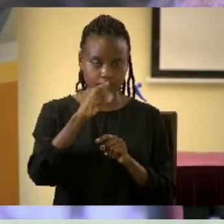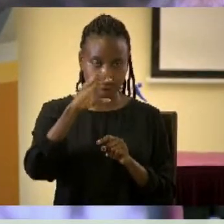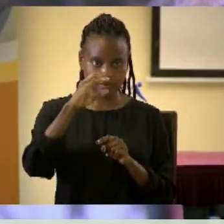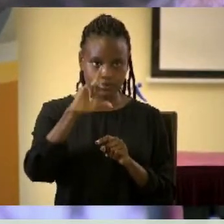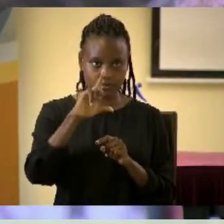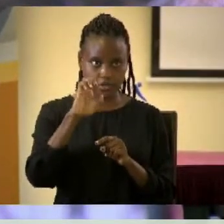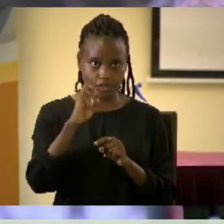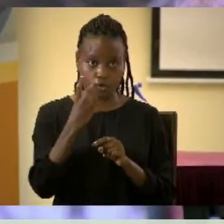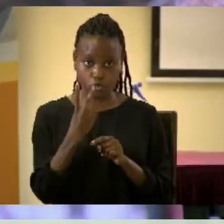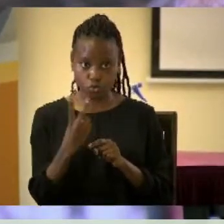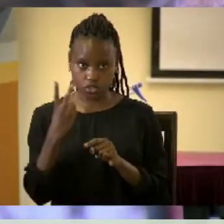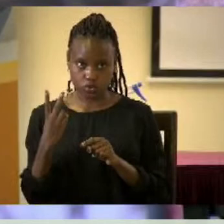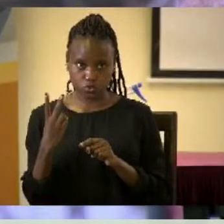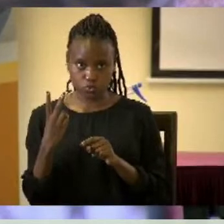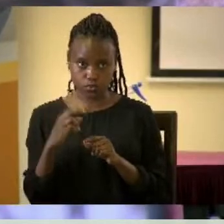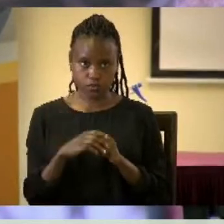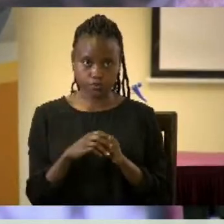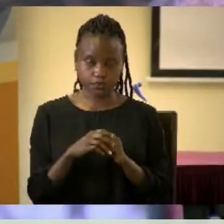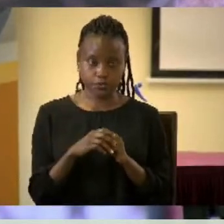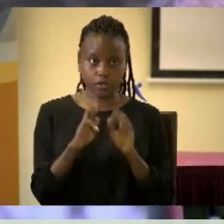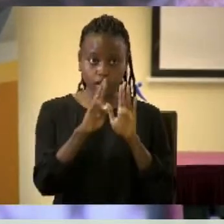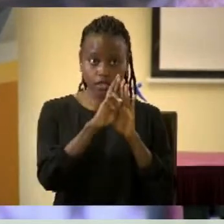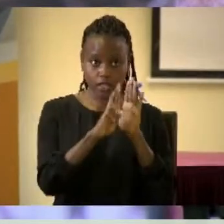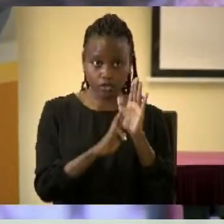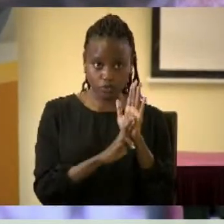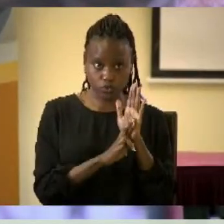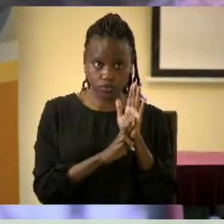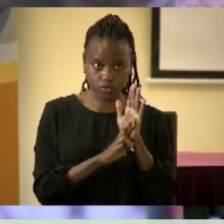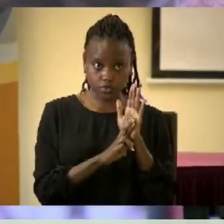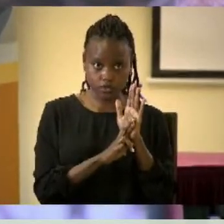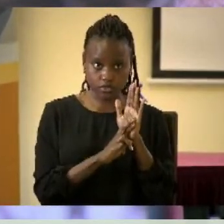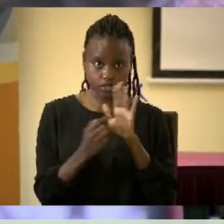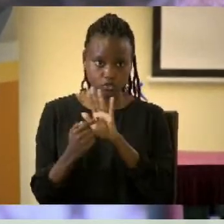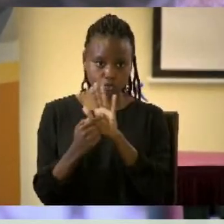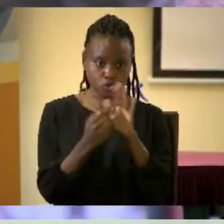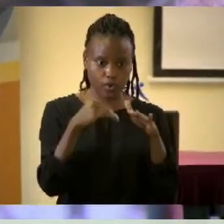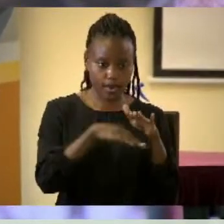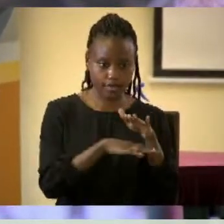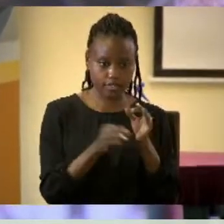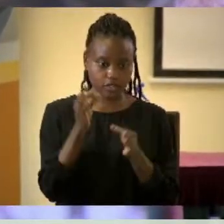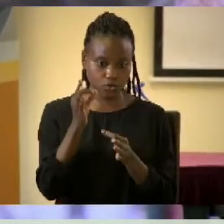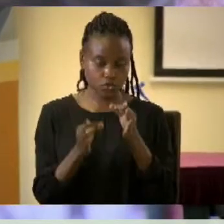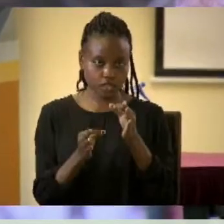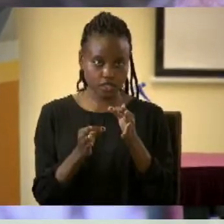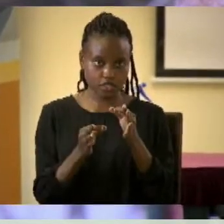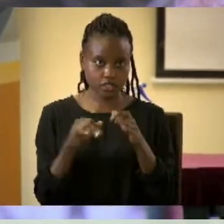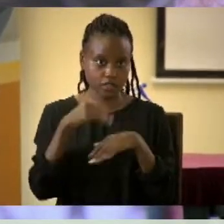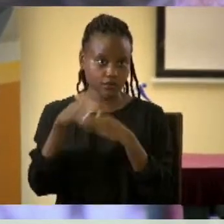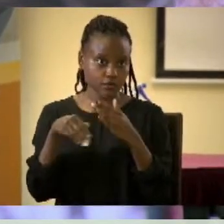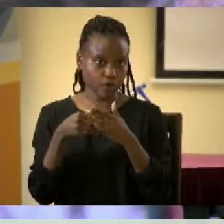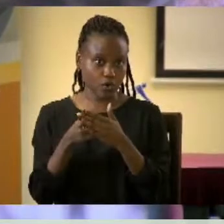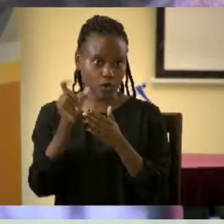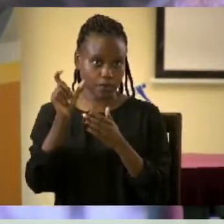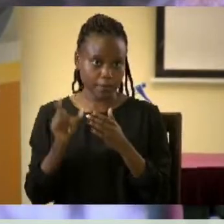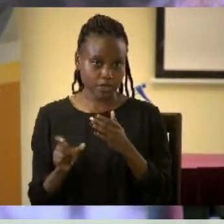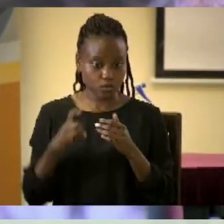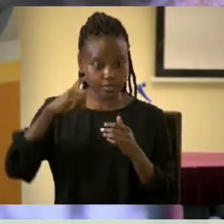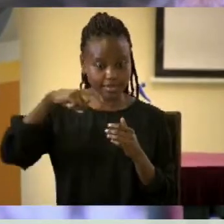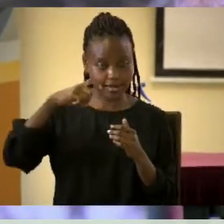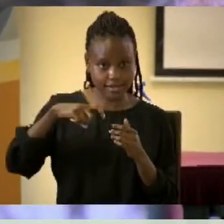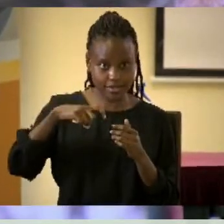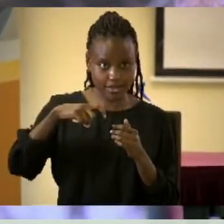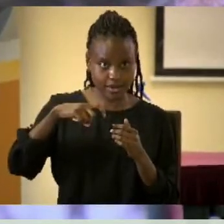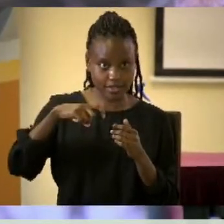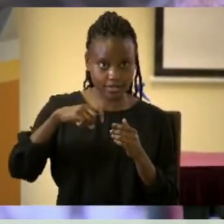overriding objective of the rules is to facilitate access to justice for all persons as required by